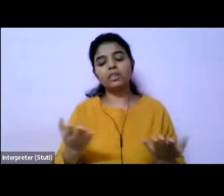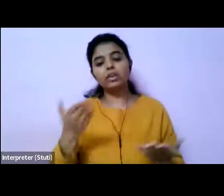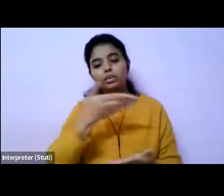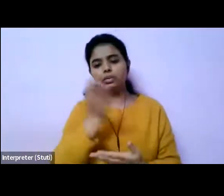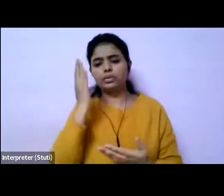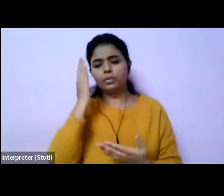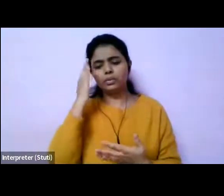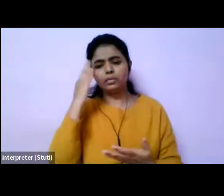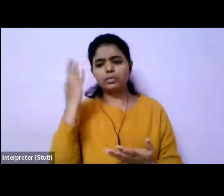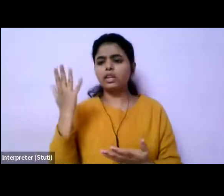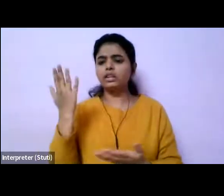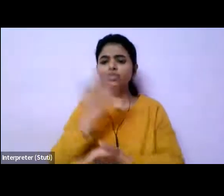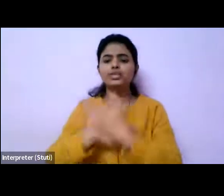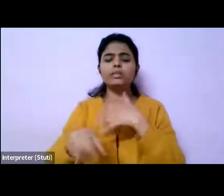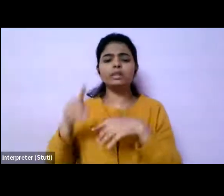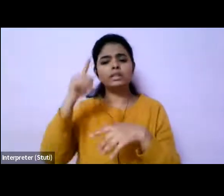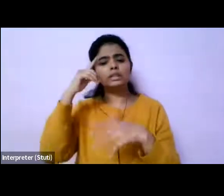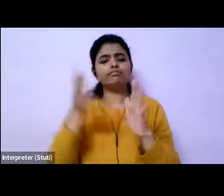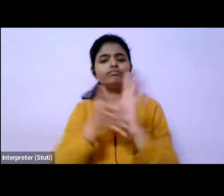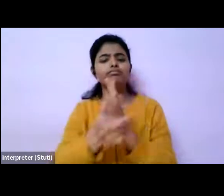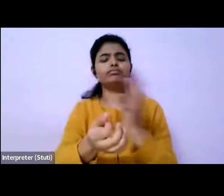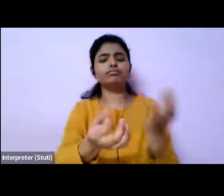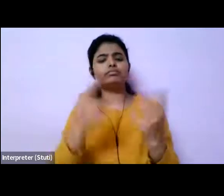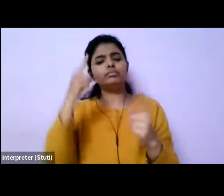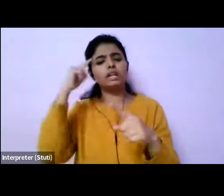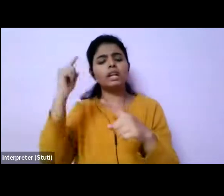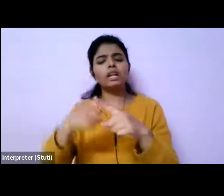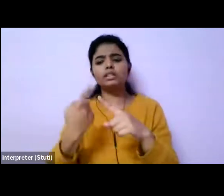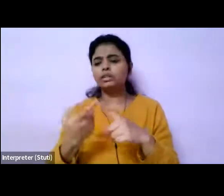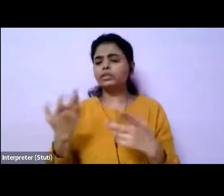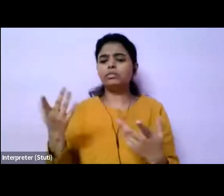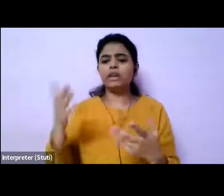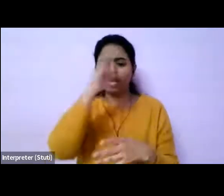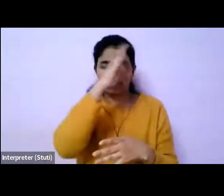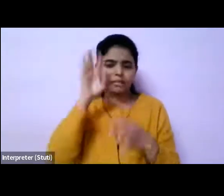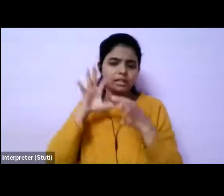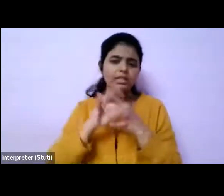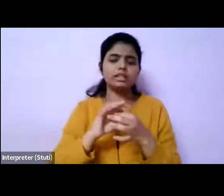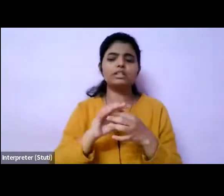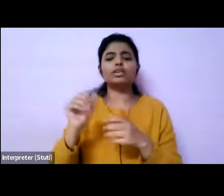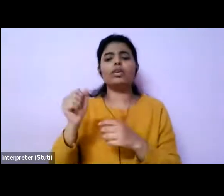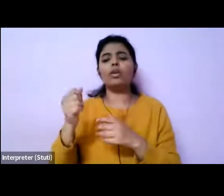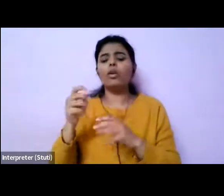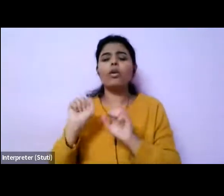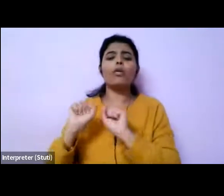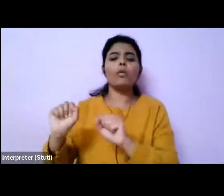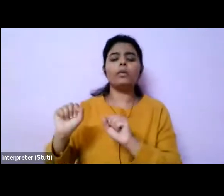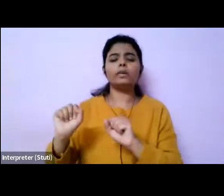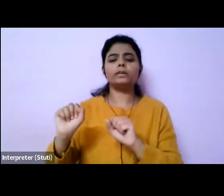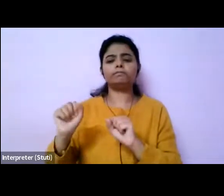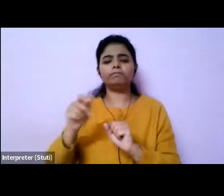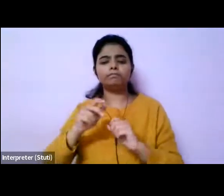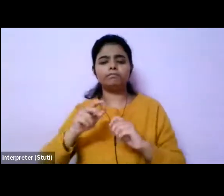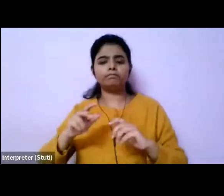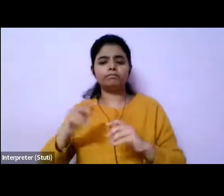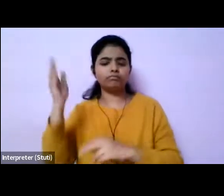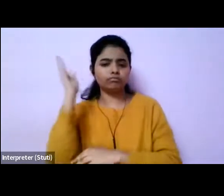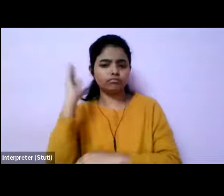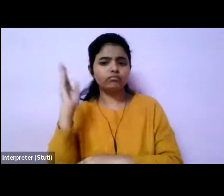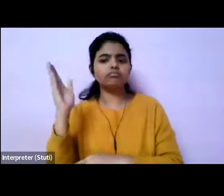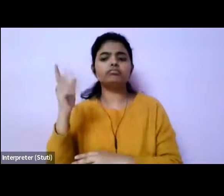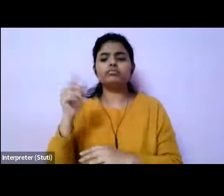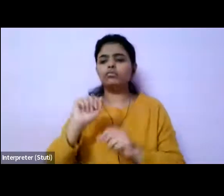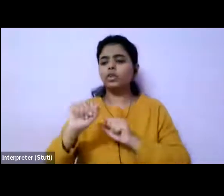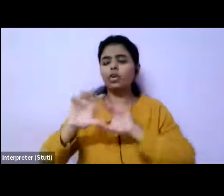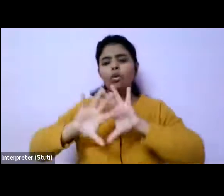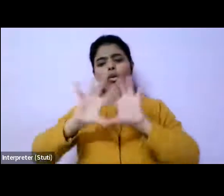disability scholars, disability academics, and activists, through their resistance, they have